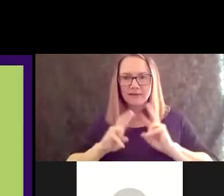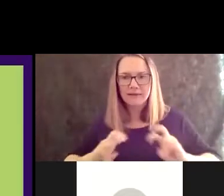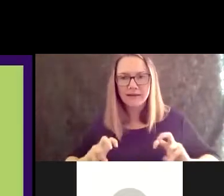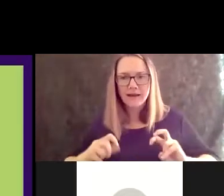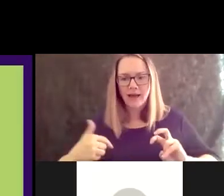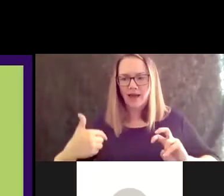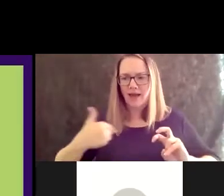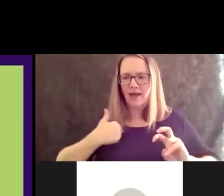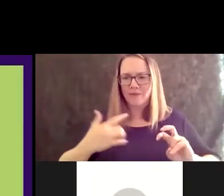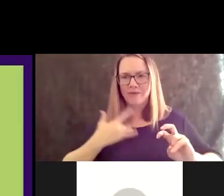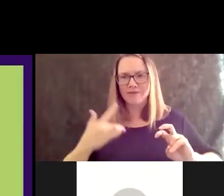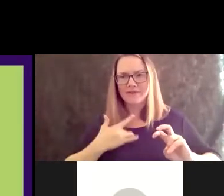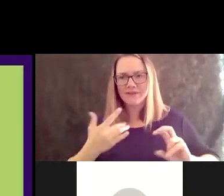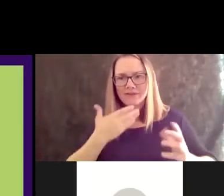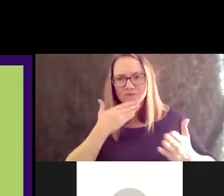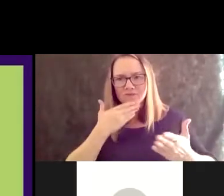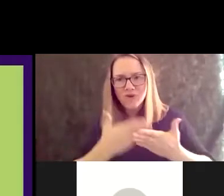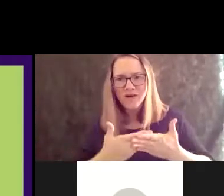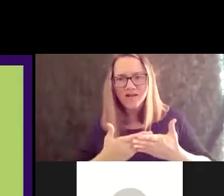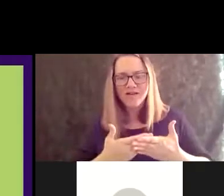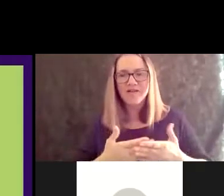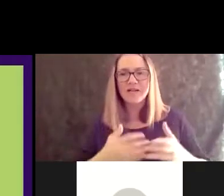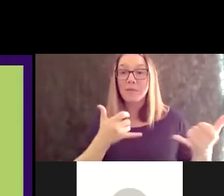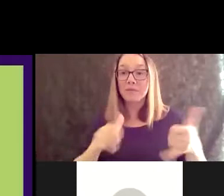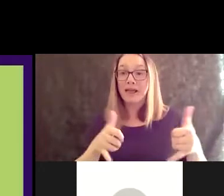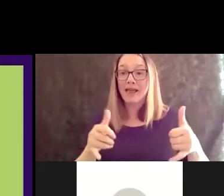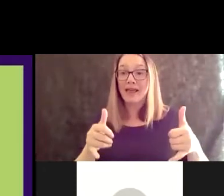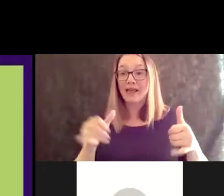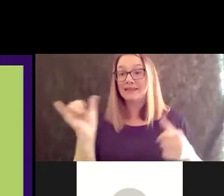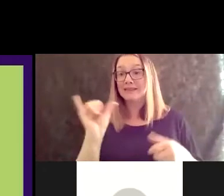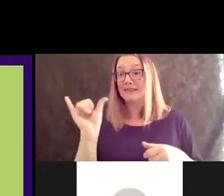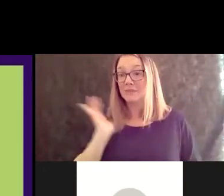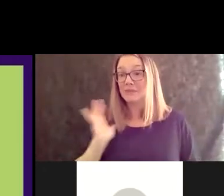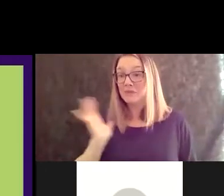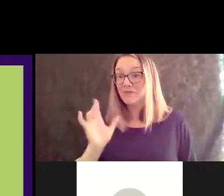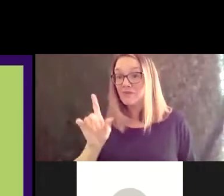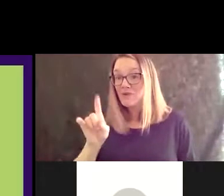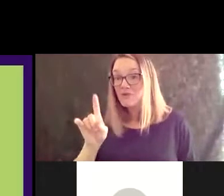that I used to find joyful? And also,